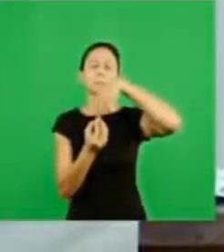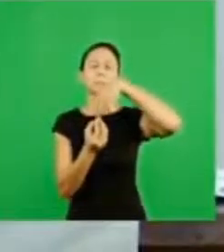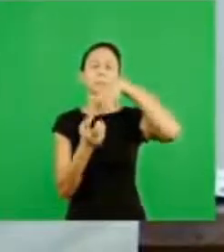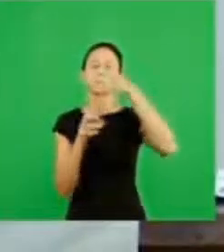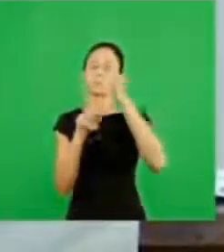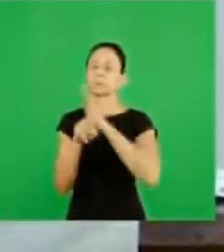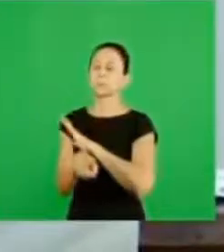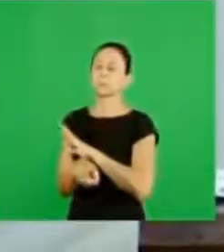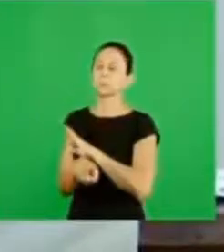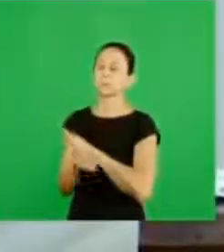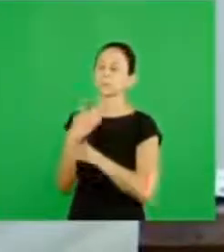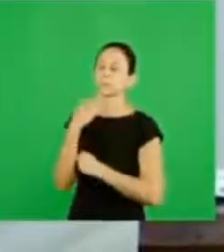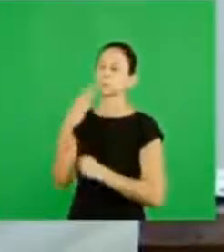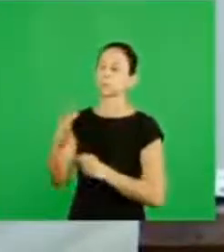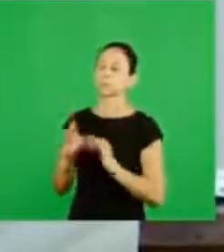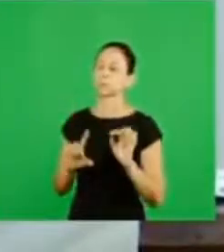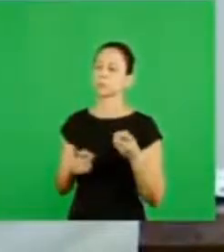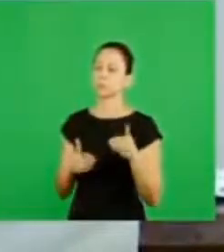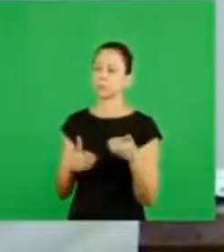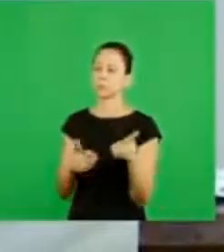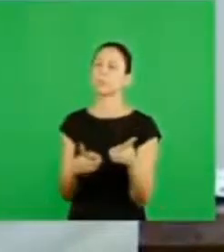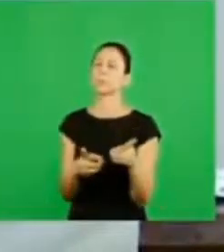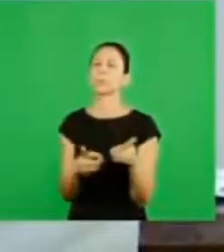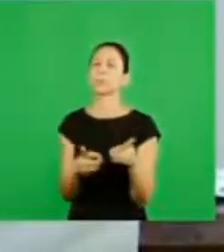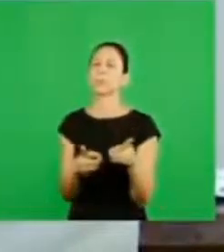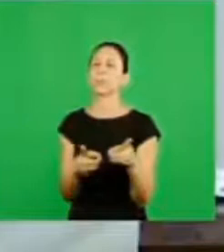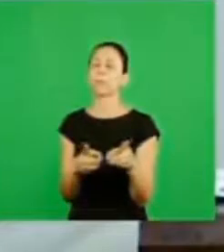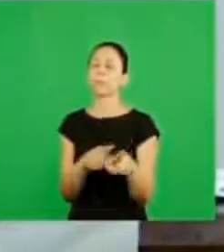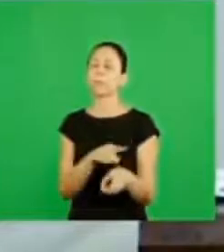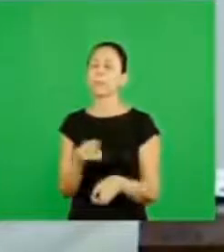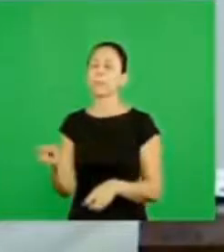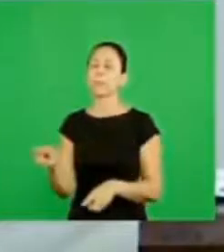a certain city, and there was the fig tree.